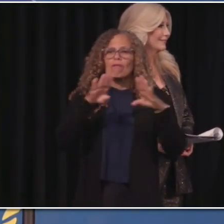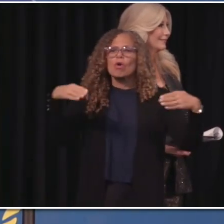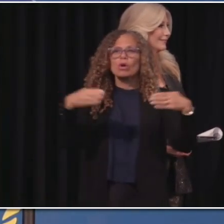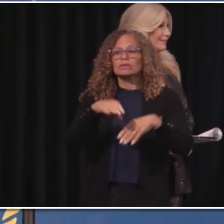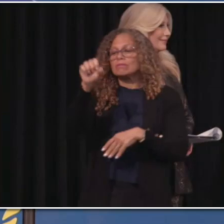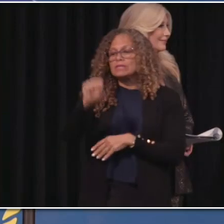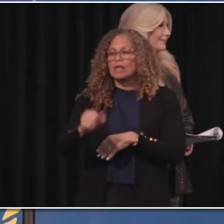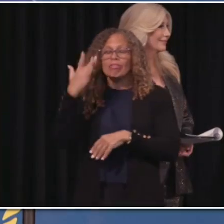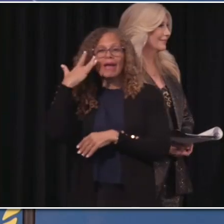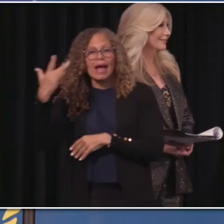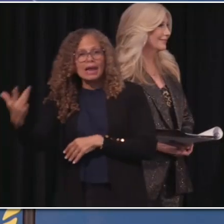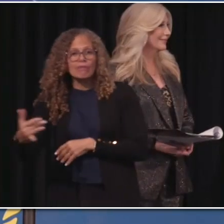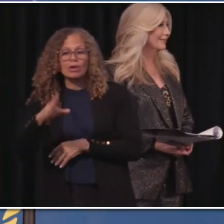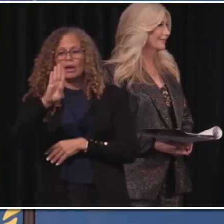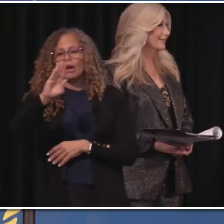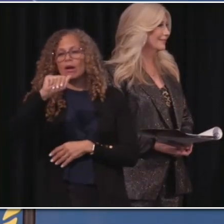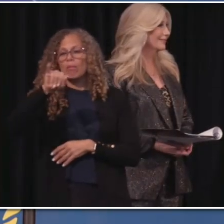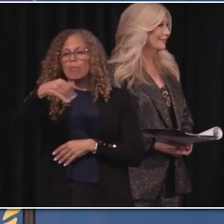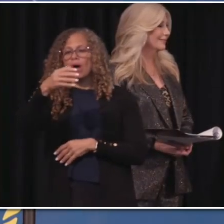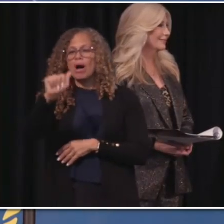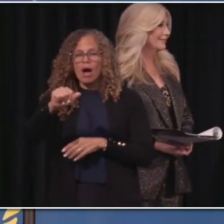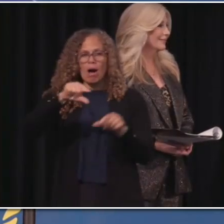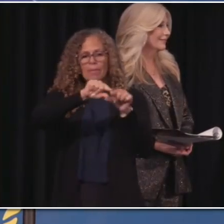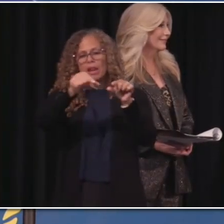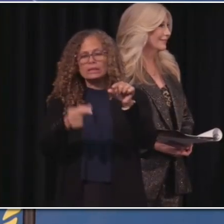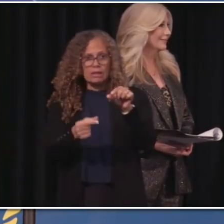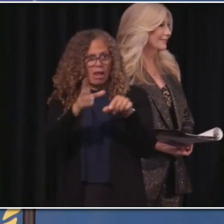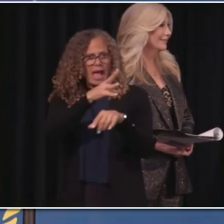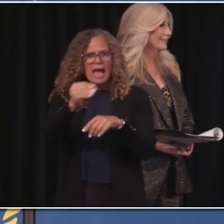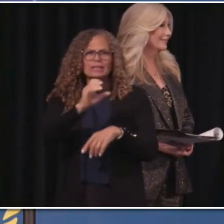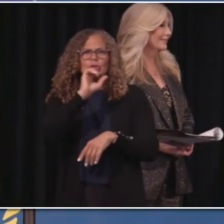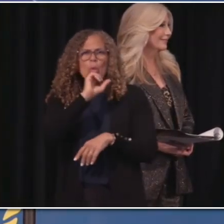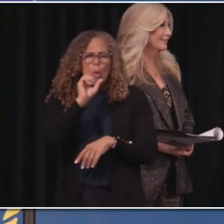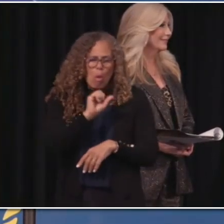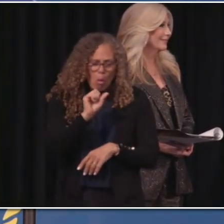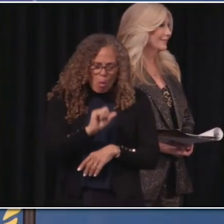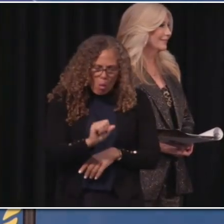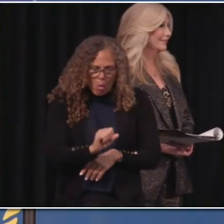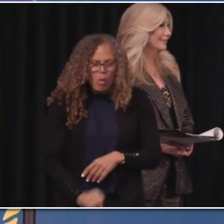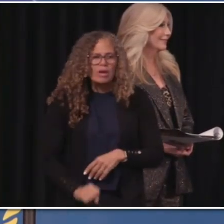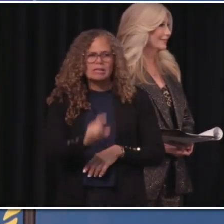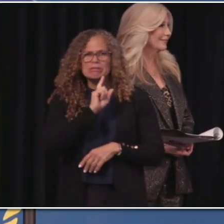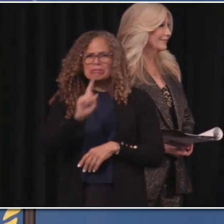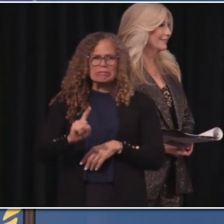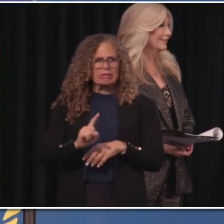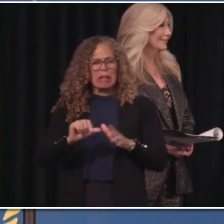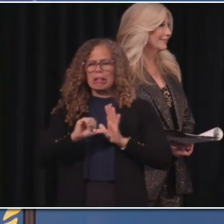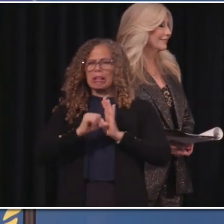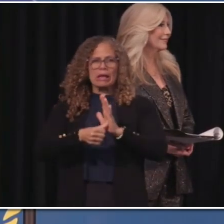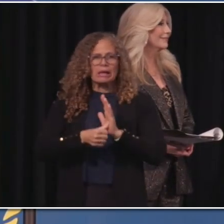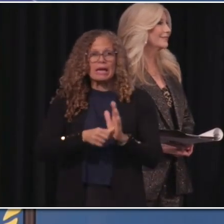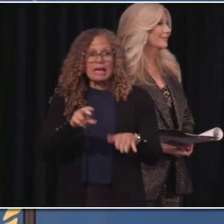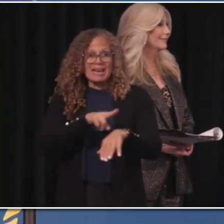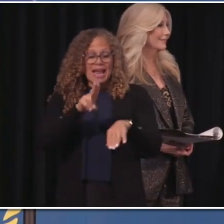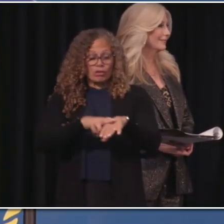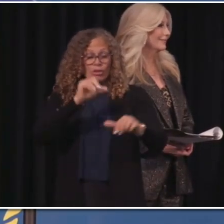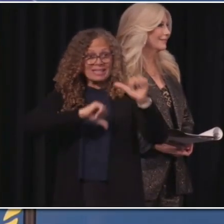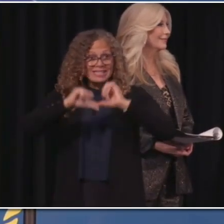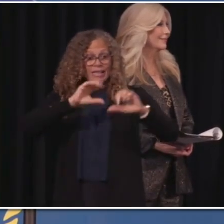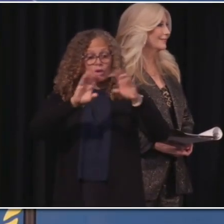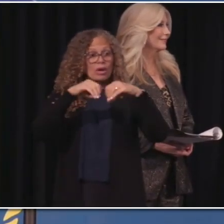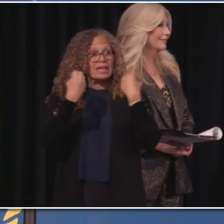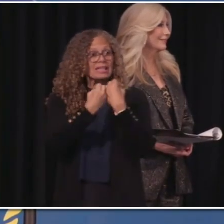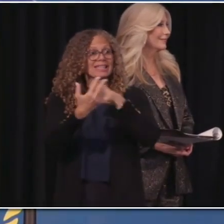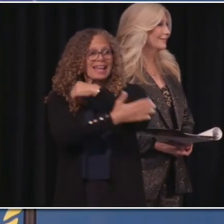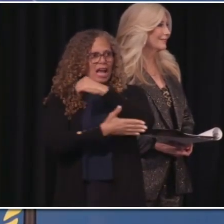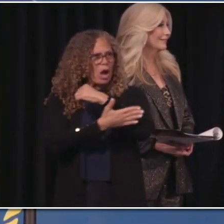Southern California and Baja California Peninsula, and as the oldest and most preeminent natural science organization in the county's